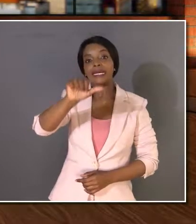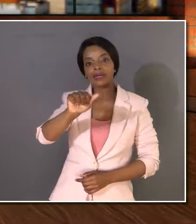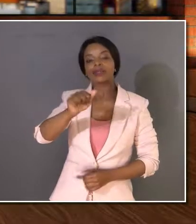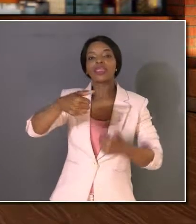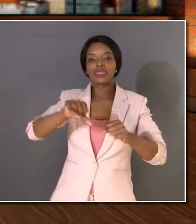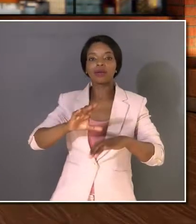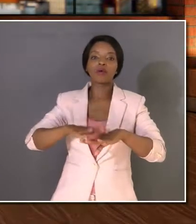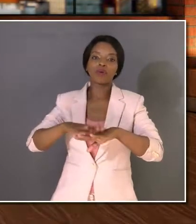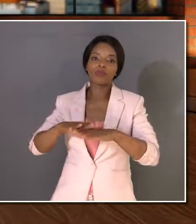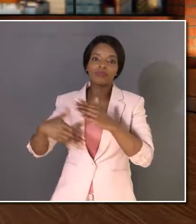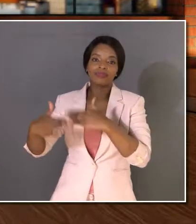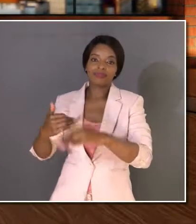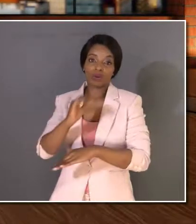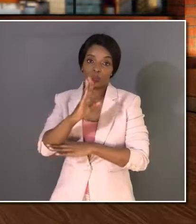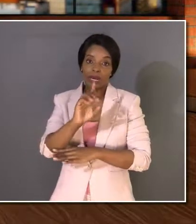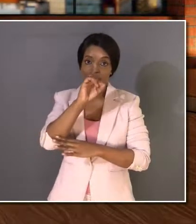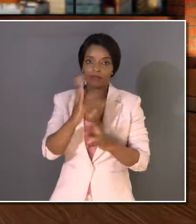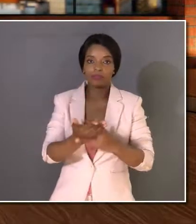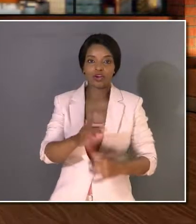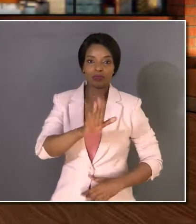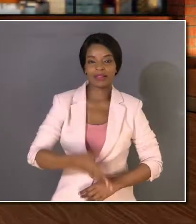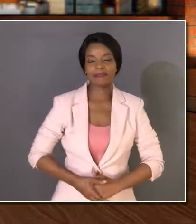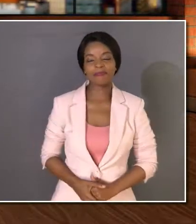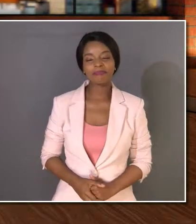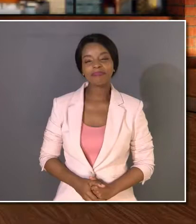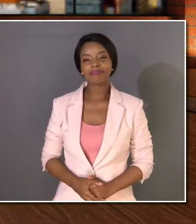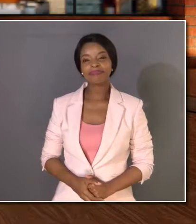videos begin. So let's take a look at our finalists.